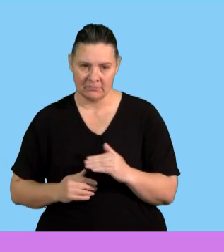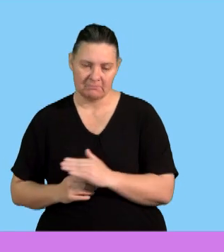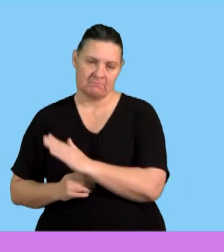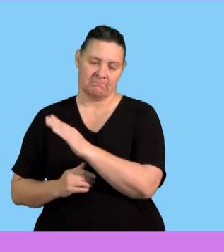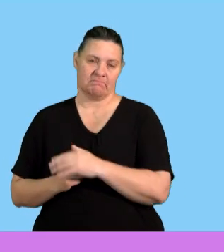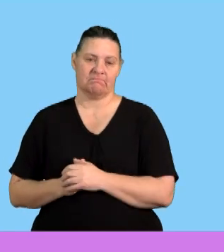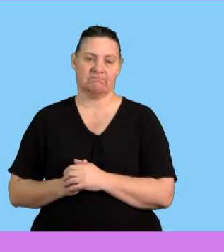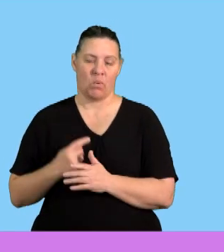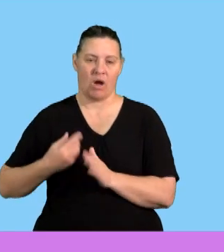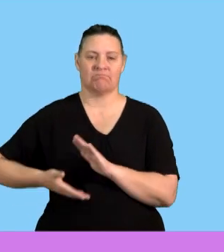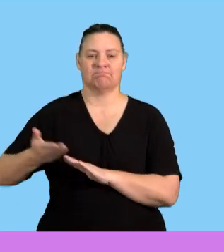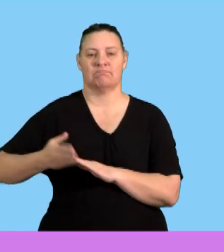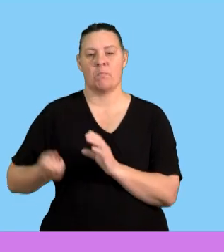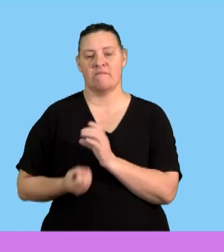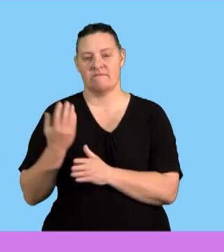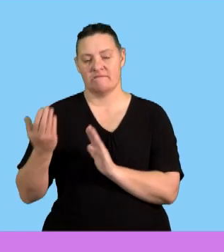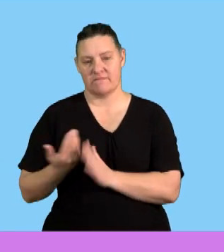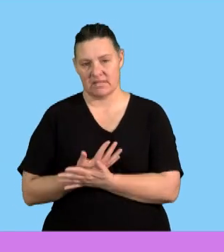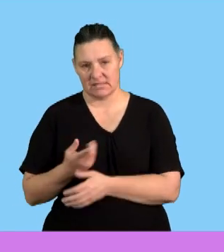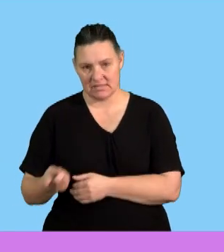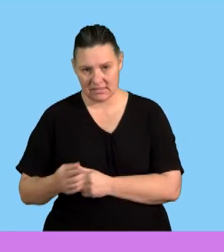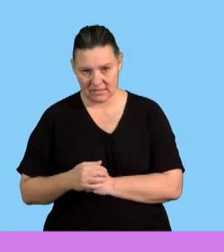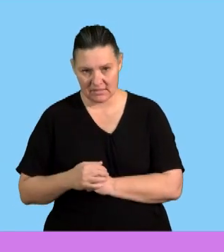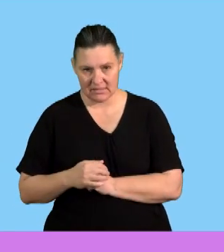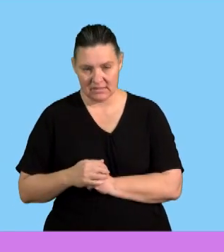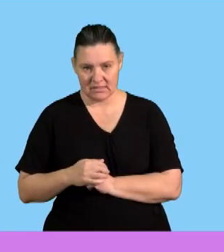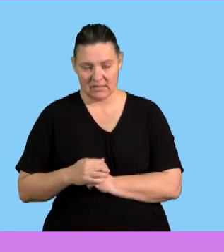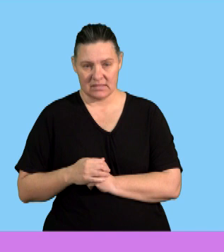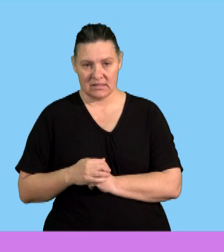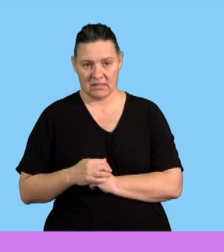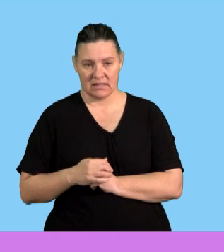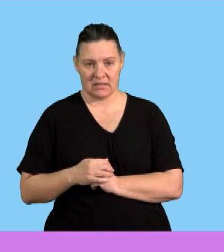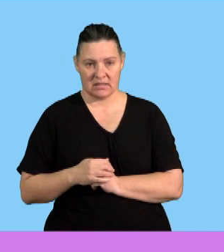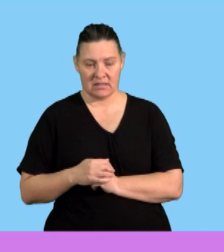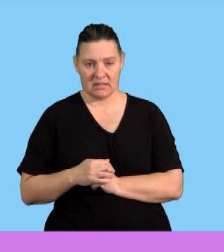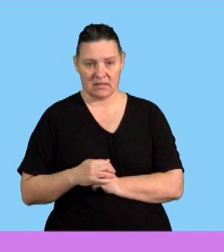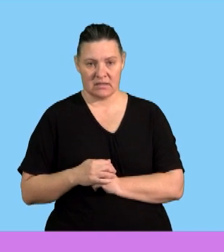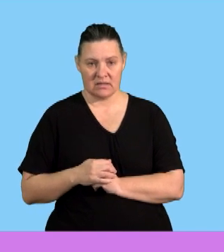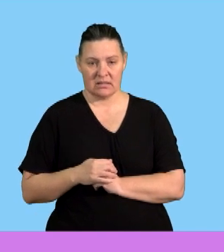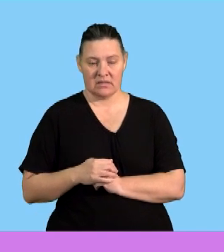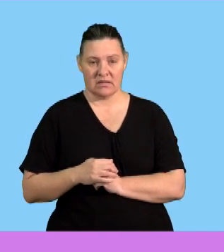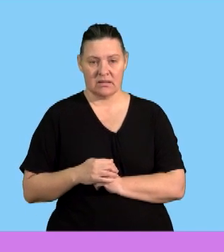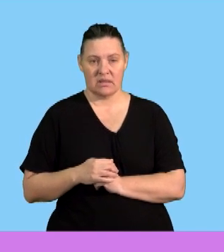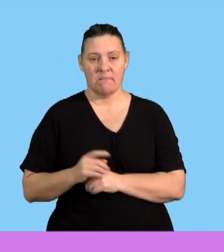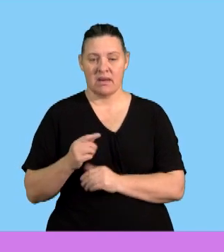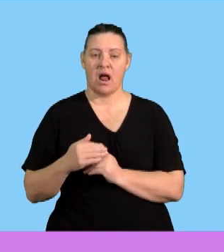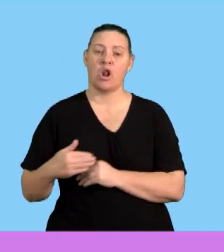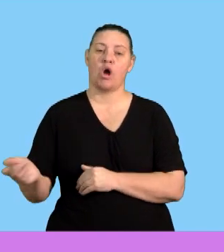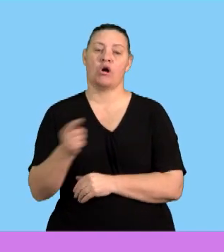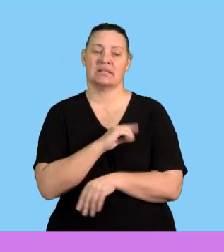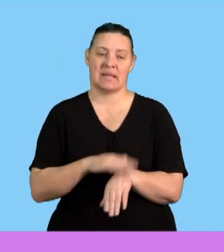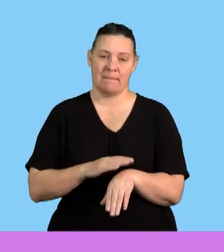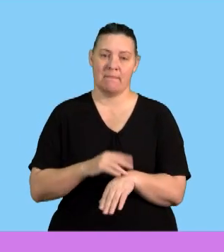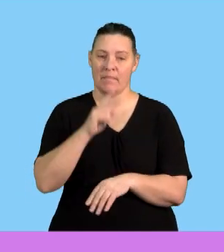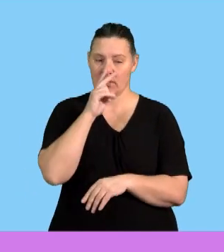interest because it grows exponentially. If the graph was for longer